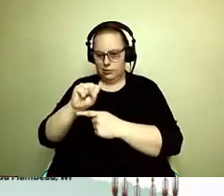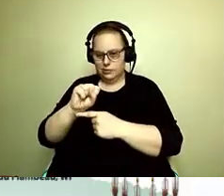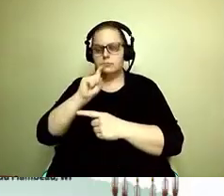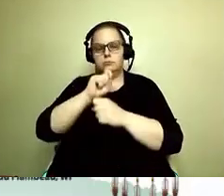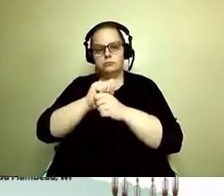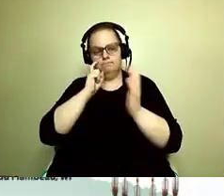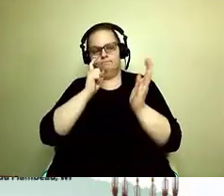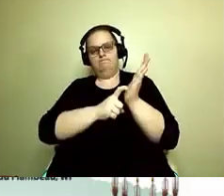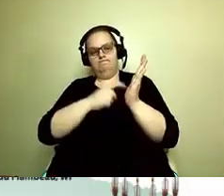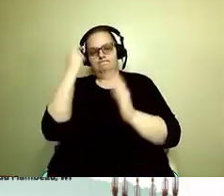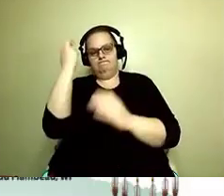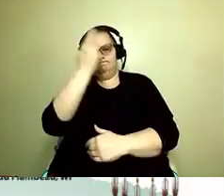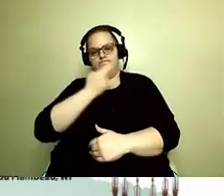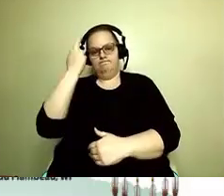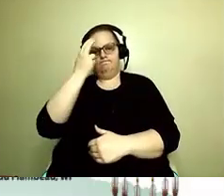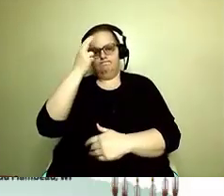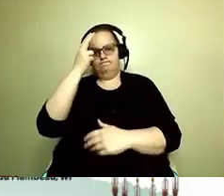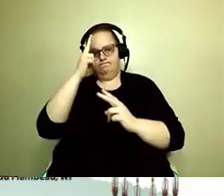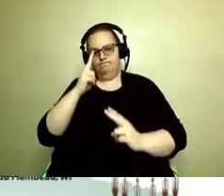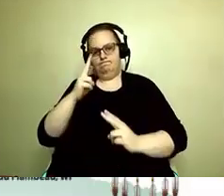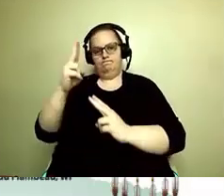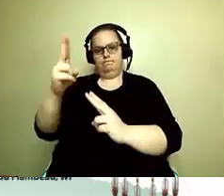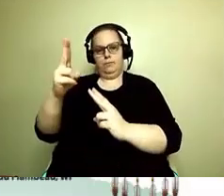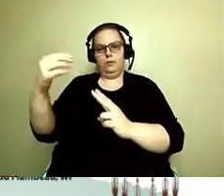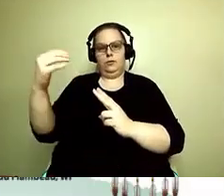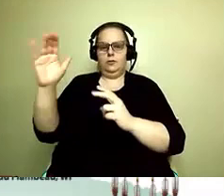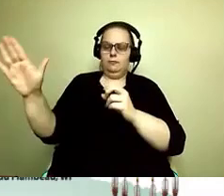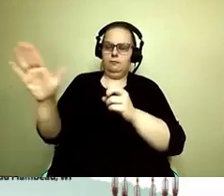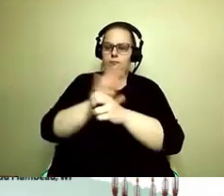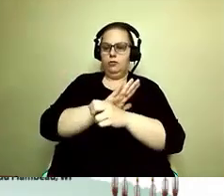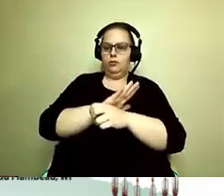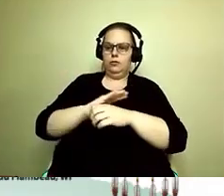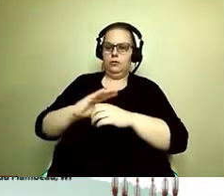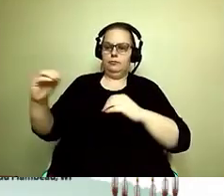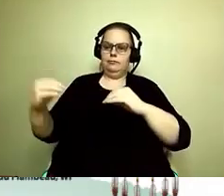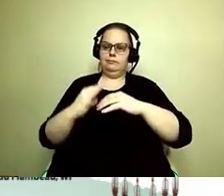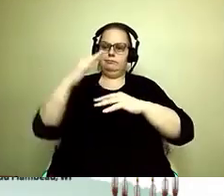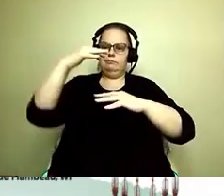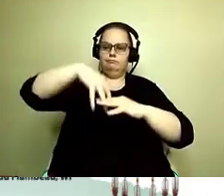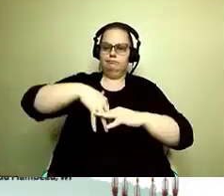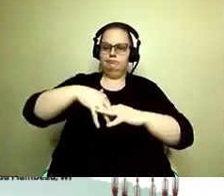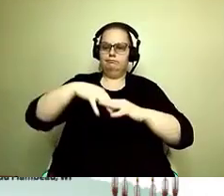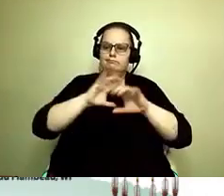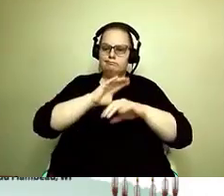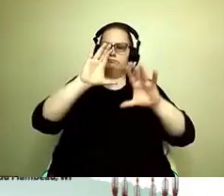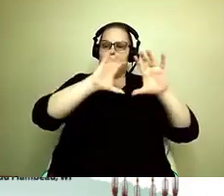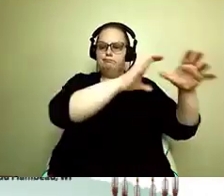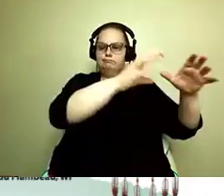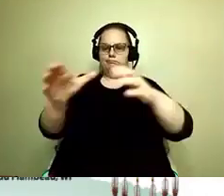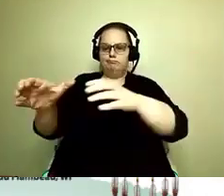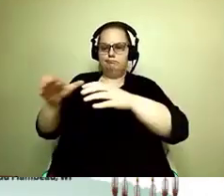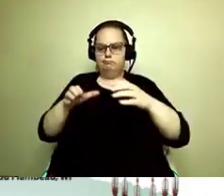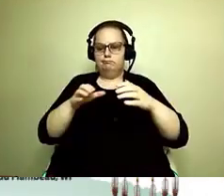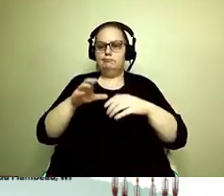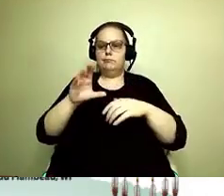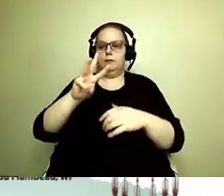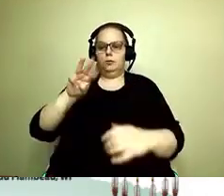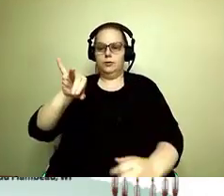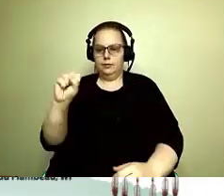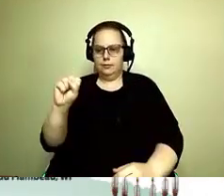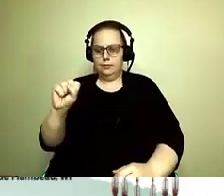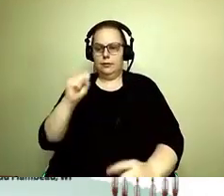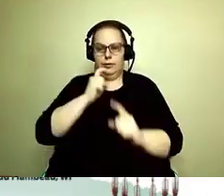acknowledges and honors the inherent sovereignty of each of the American Indian nations of Wisconsin. I'm joining you from